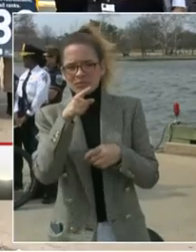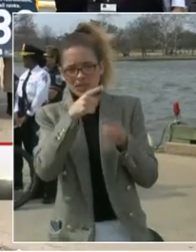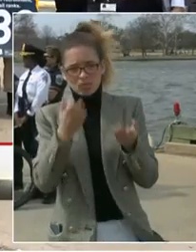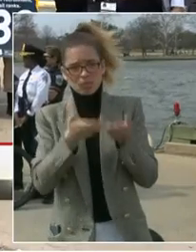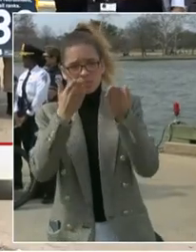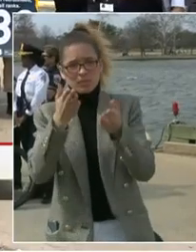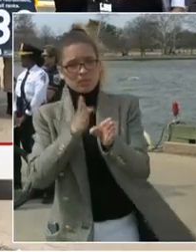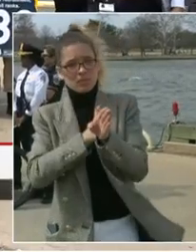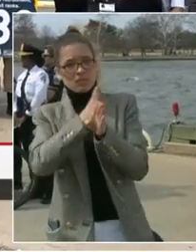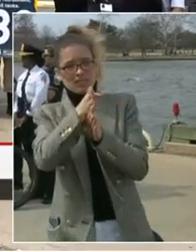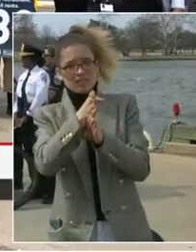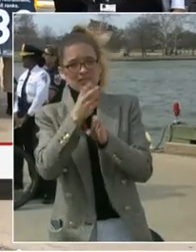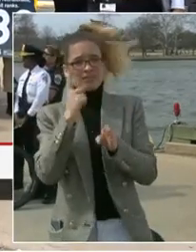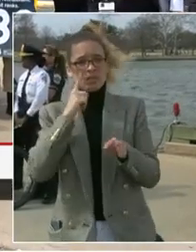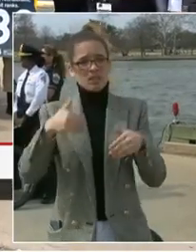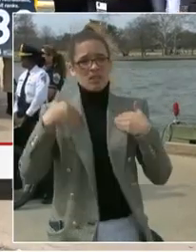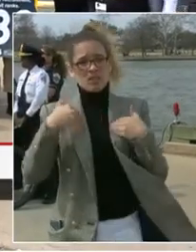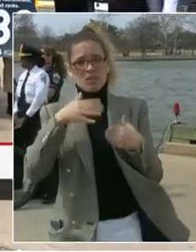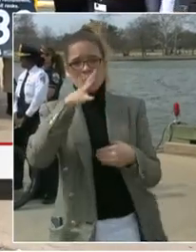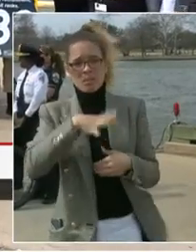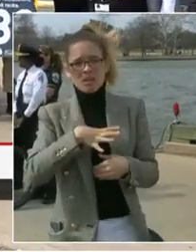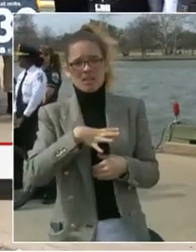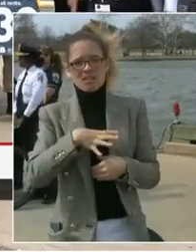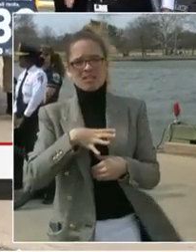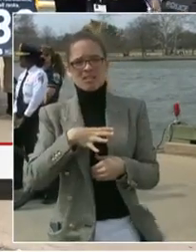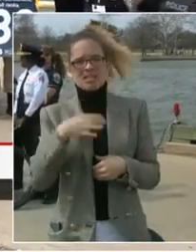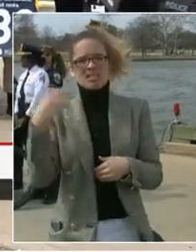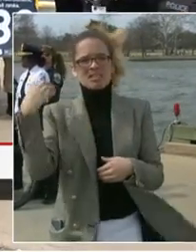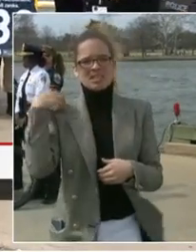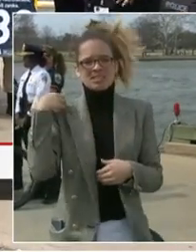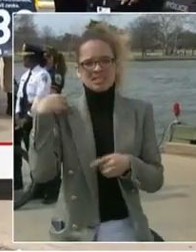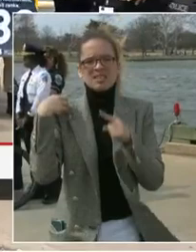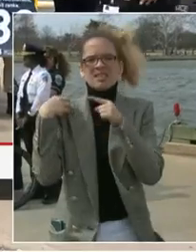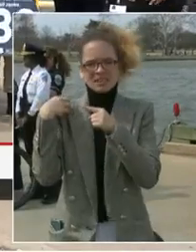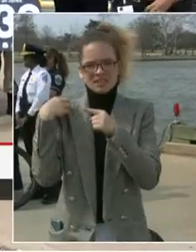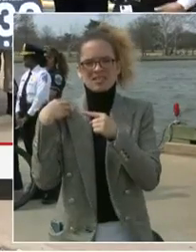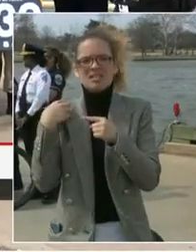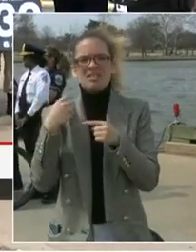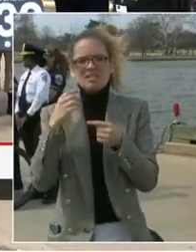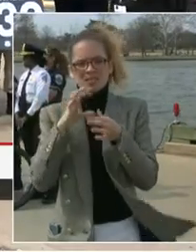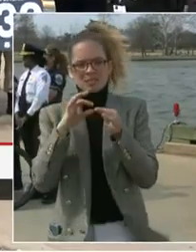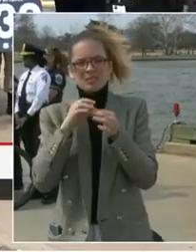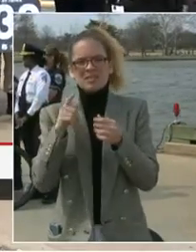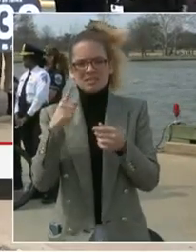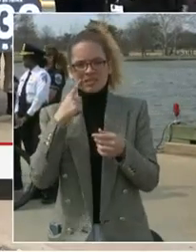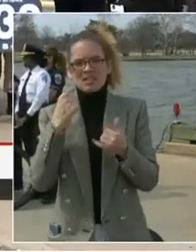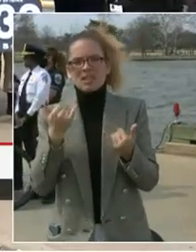women. Chief Dickerson can certainly talk about the topics of the day.